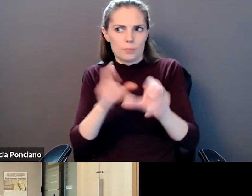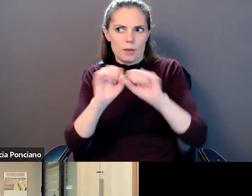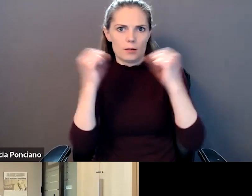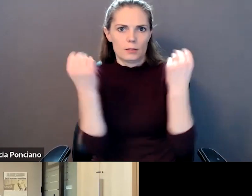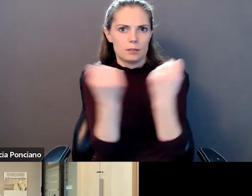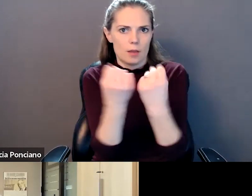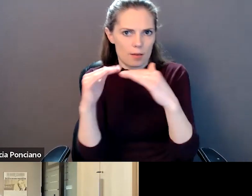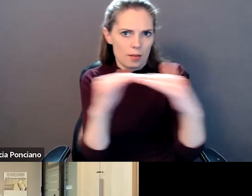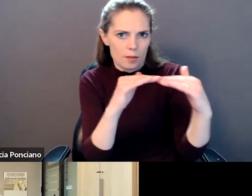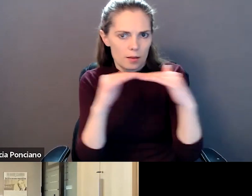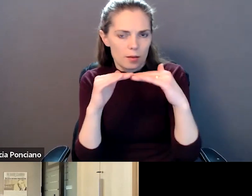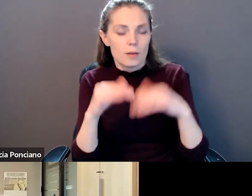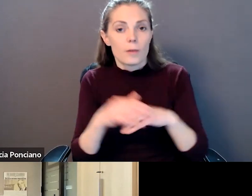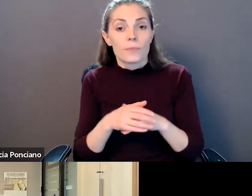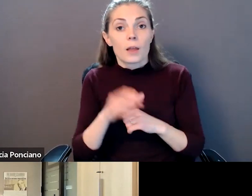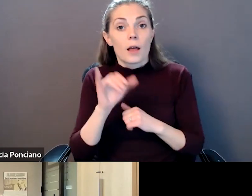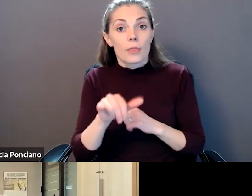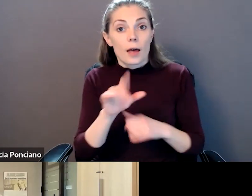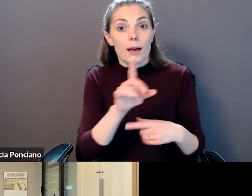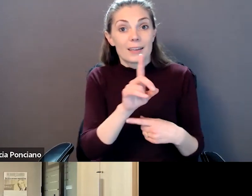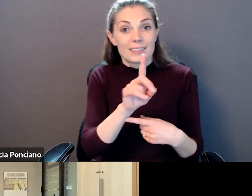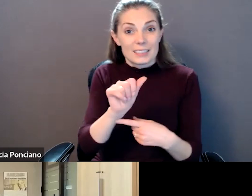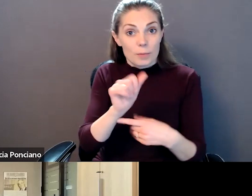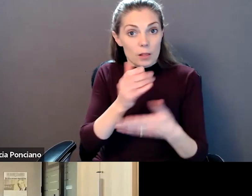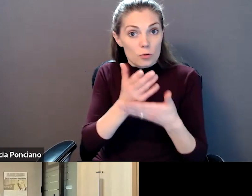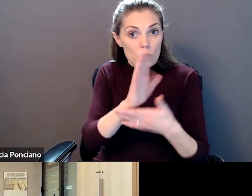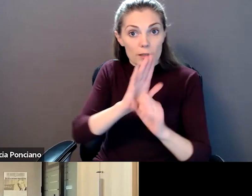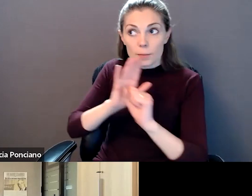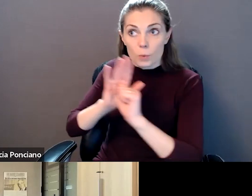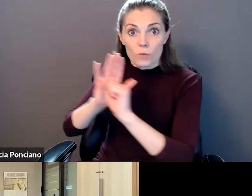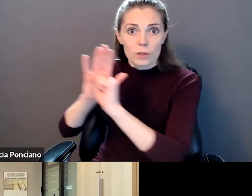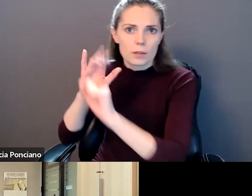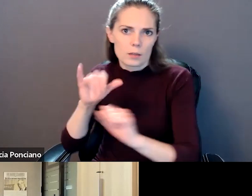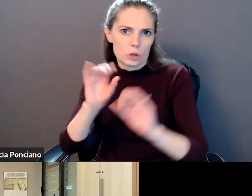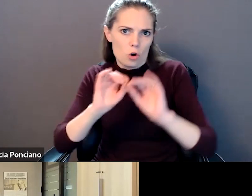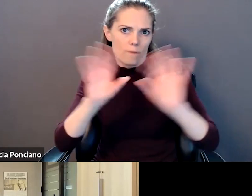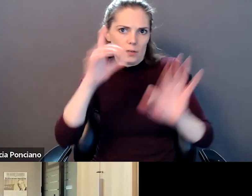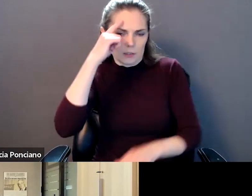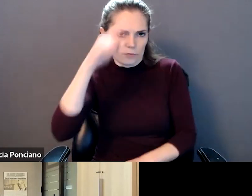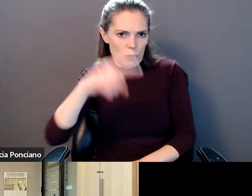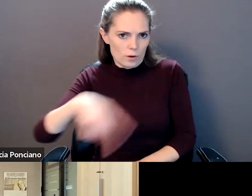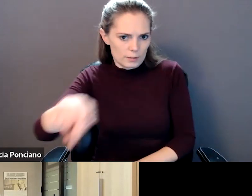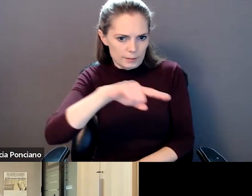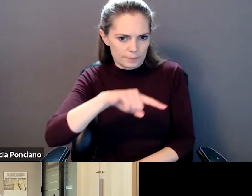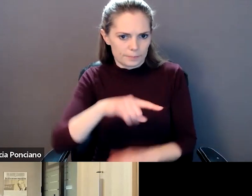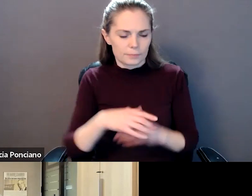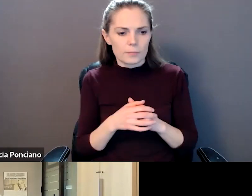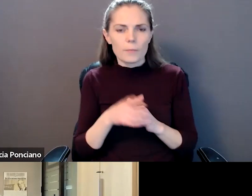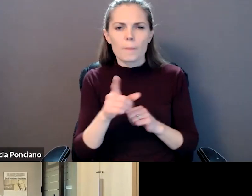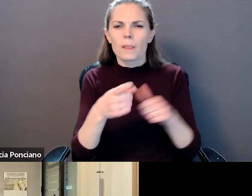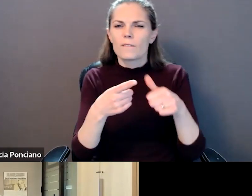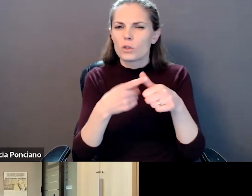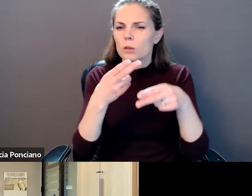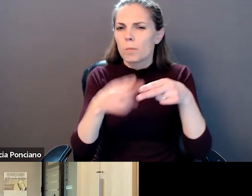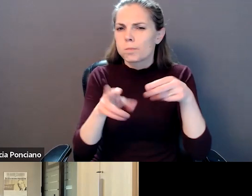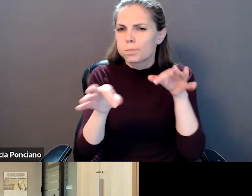and the disability rights movement is an obvious one to us. And therefore, I want to begin today by just giving you a very brief overview of the history of trade union